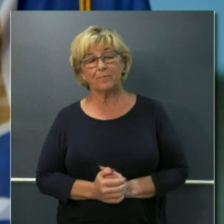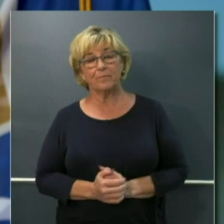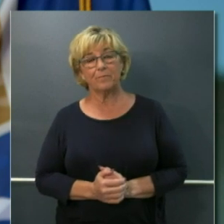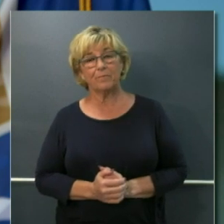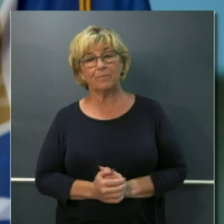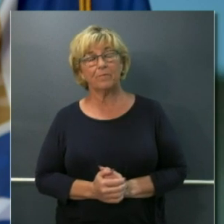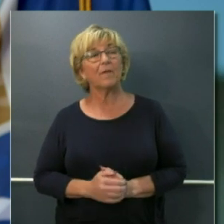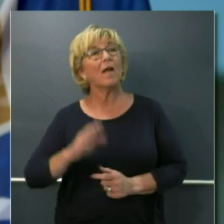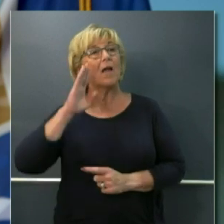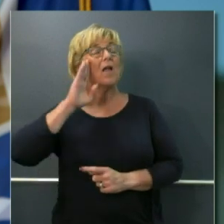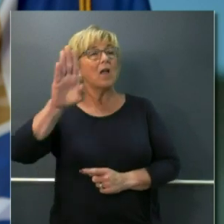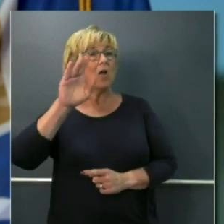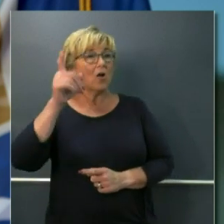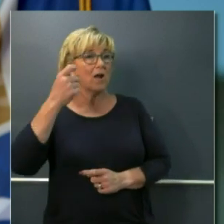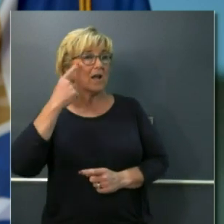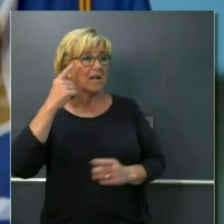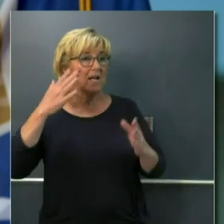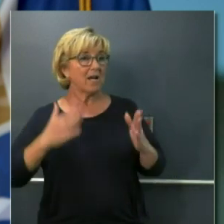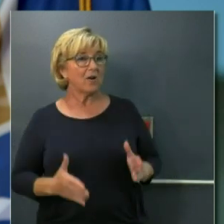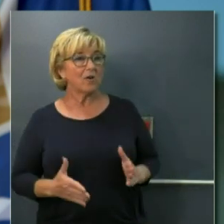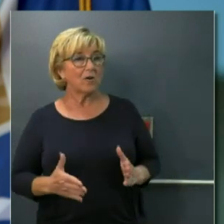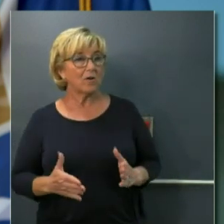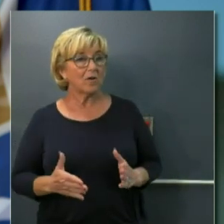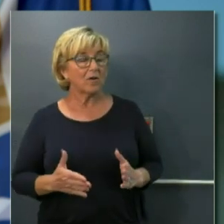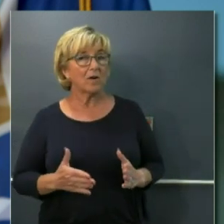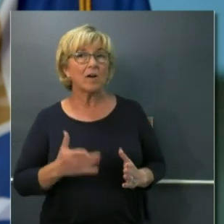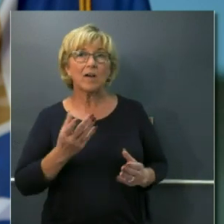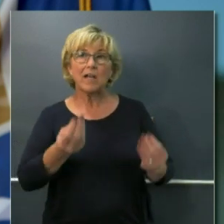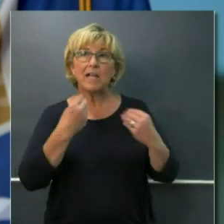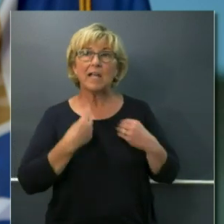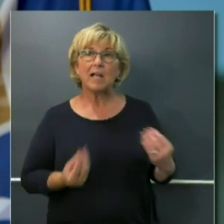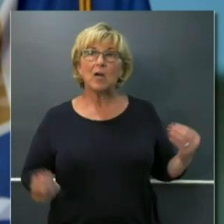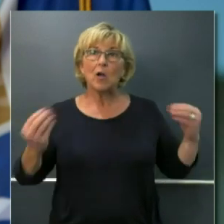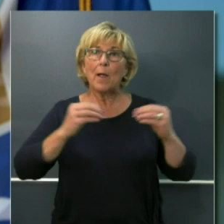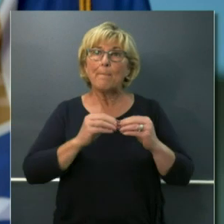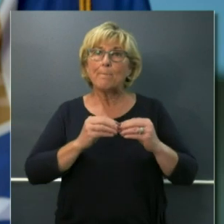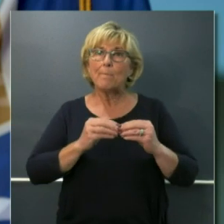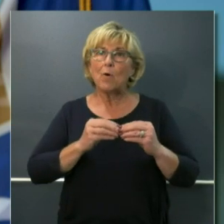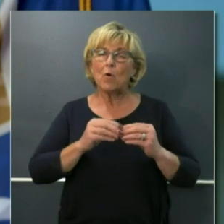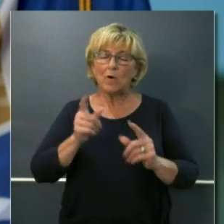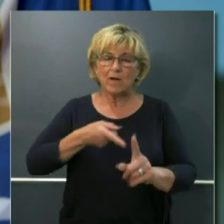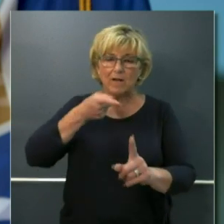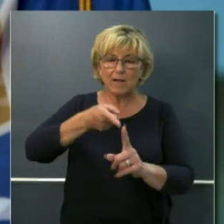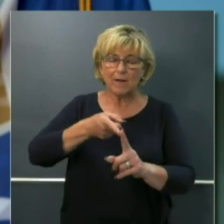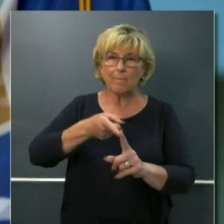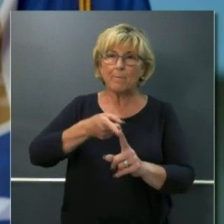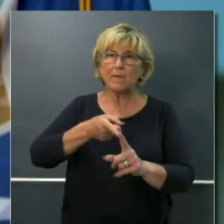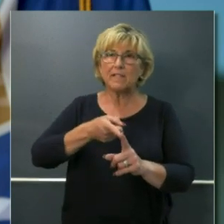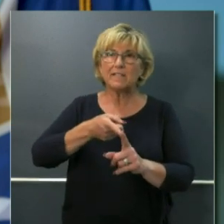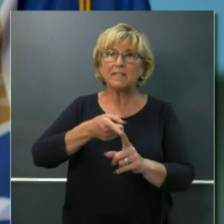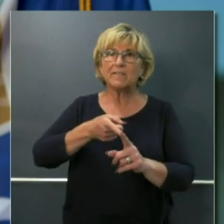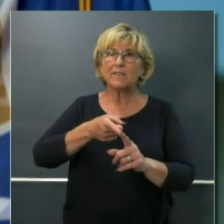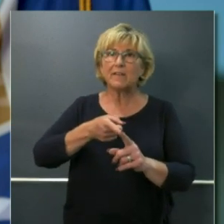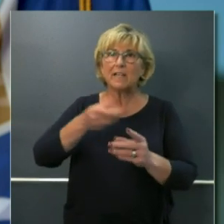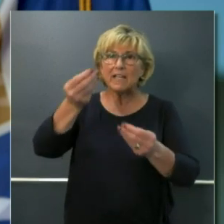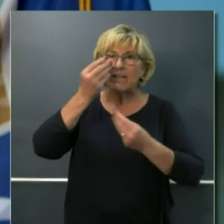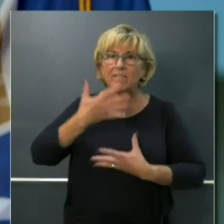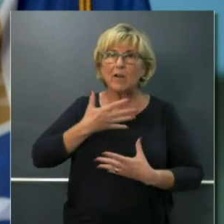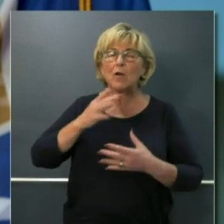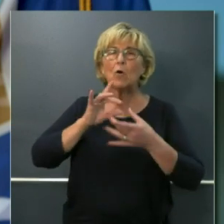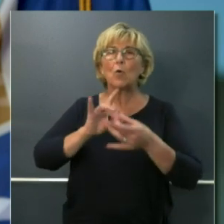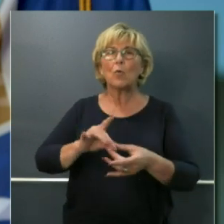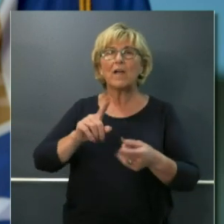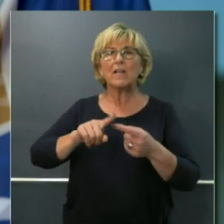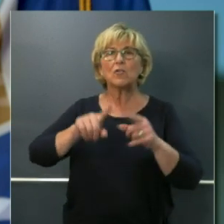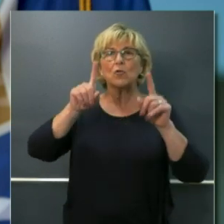Hi, Governor. I'm wondering if you can give us a more specific update about the testing status in